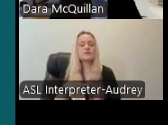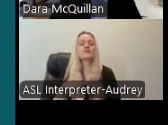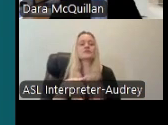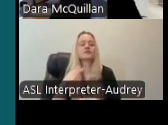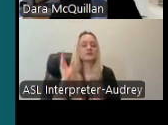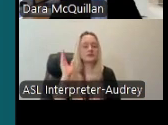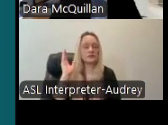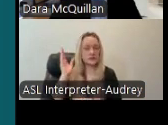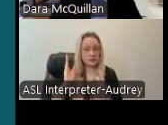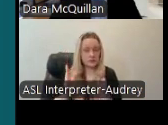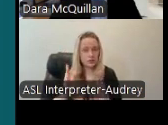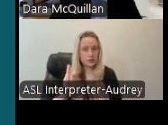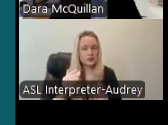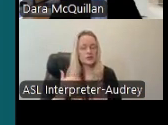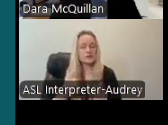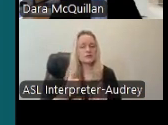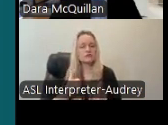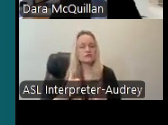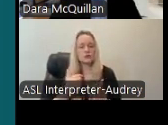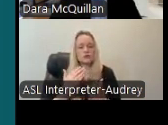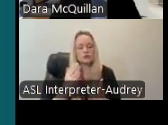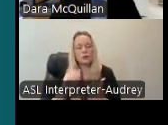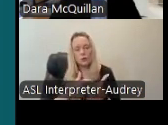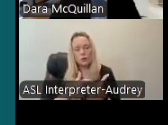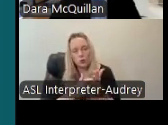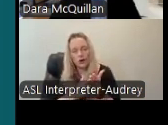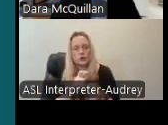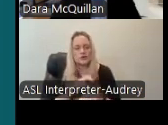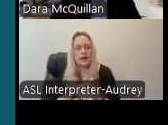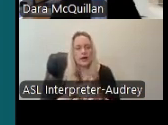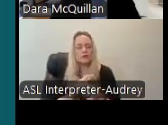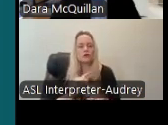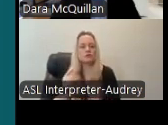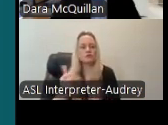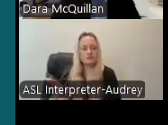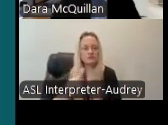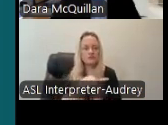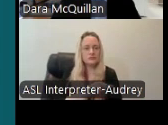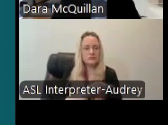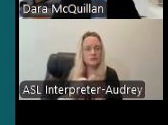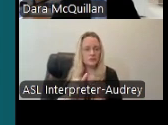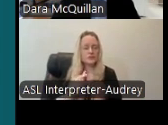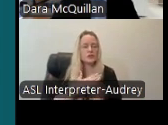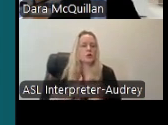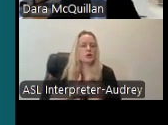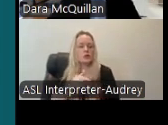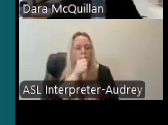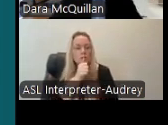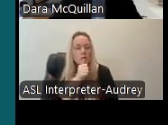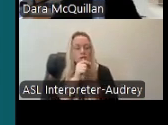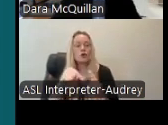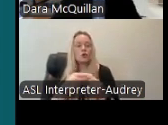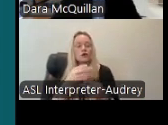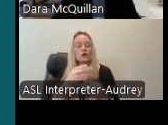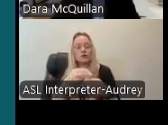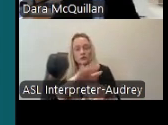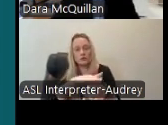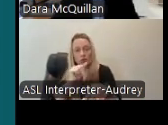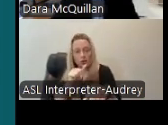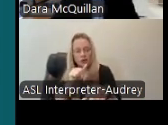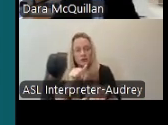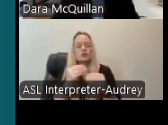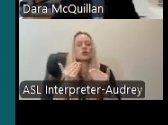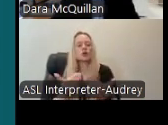some time, so we would appreciate patience between speakers. Again, once your name has been called, unmute